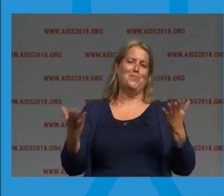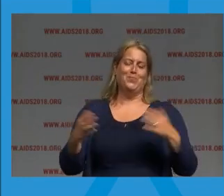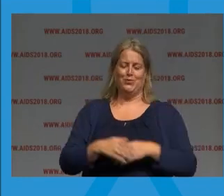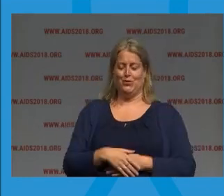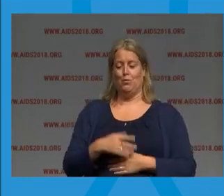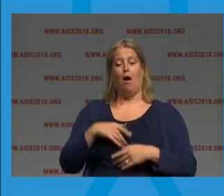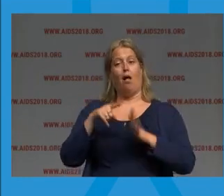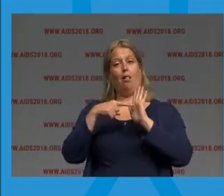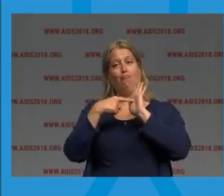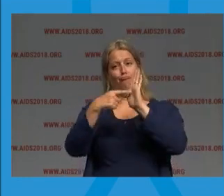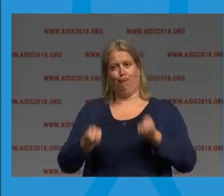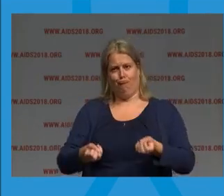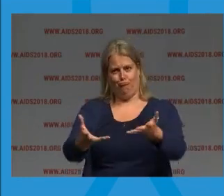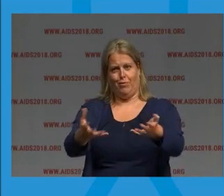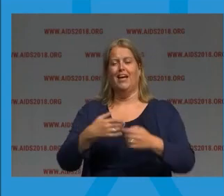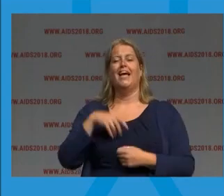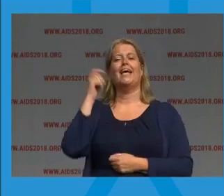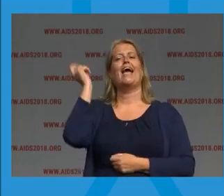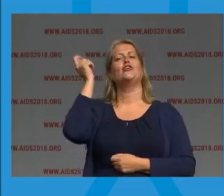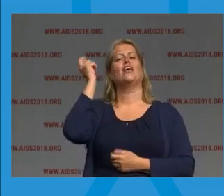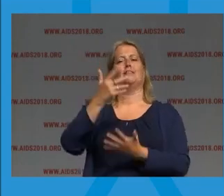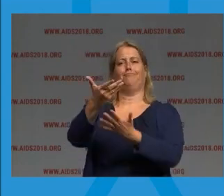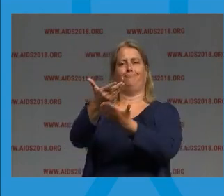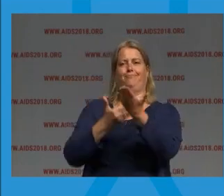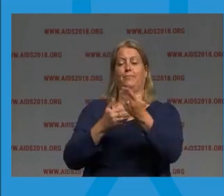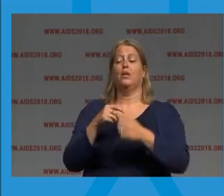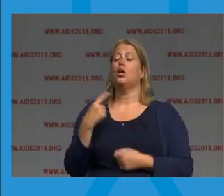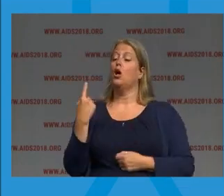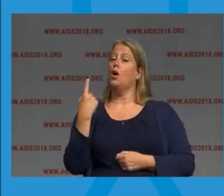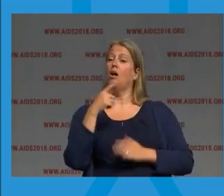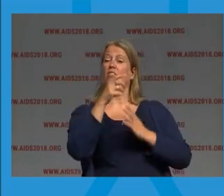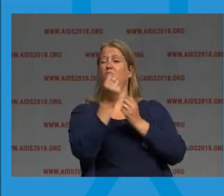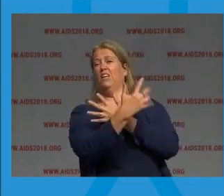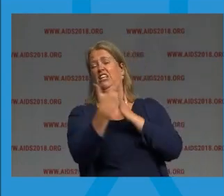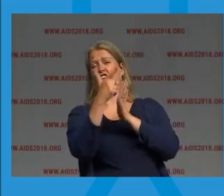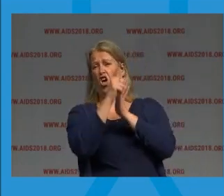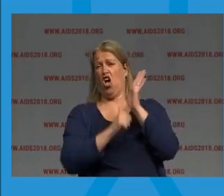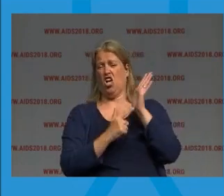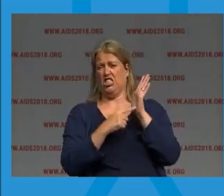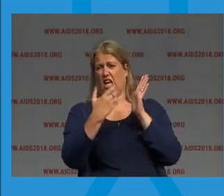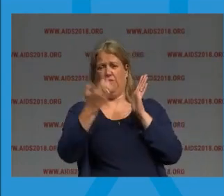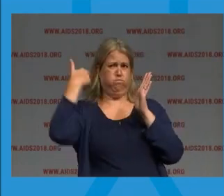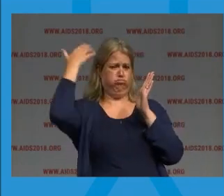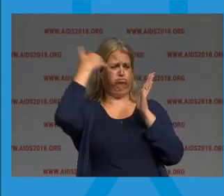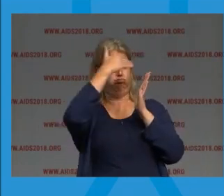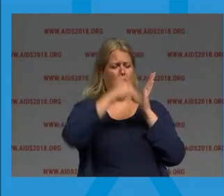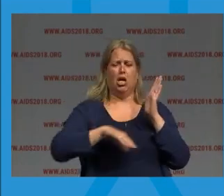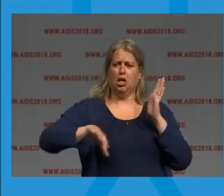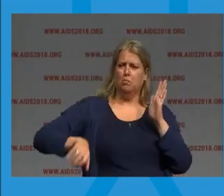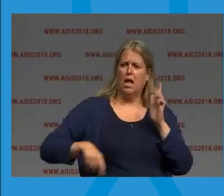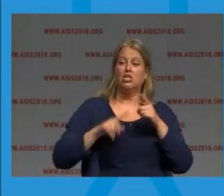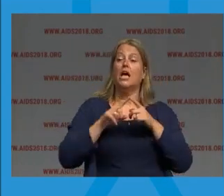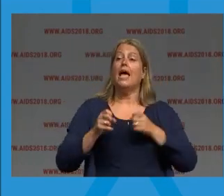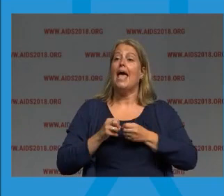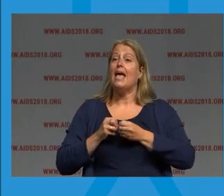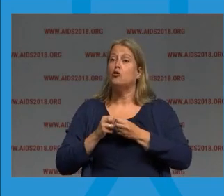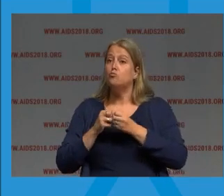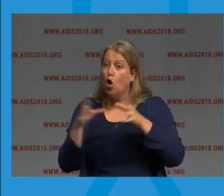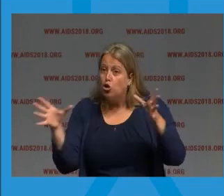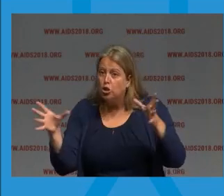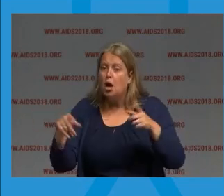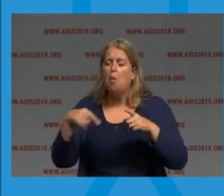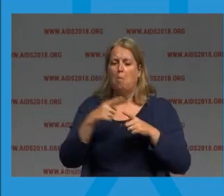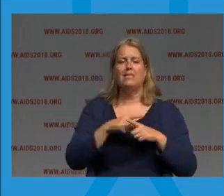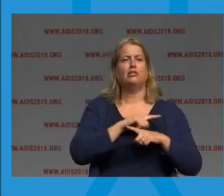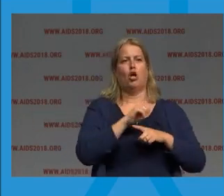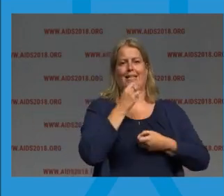of the many laws in Kenya that was criminalizing exposure and non-disclosure. This